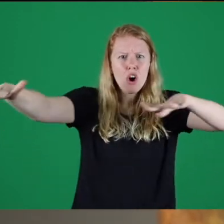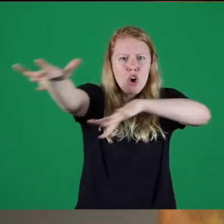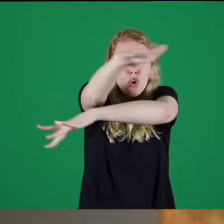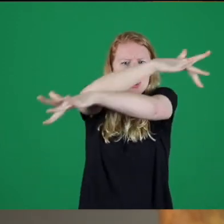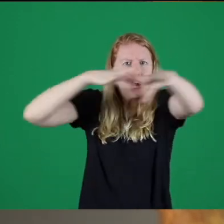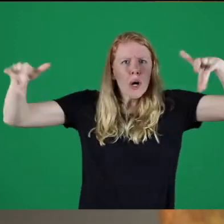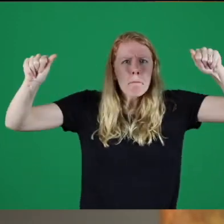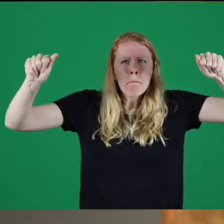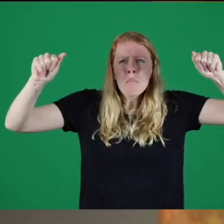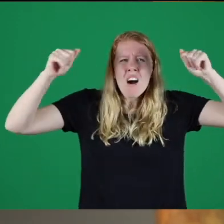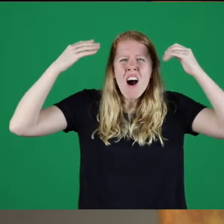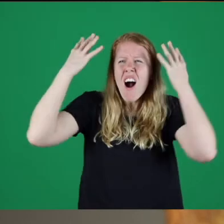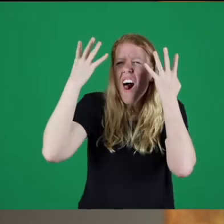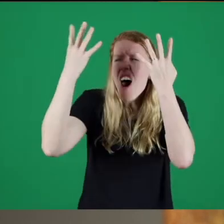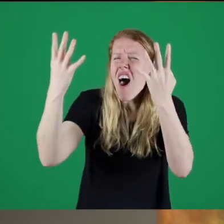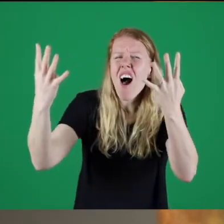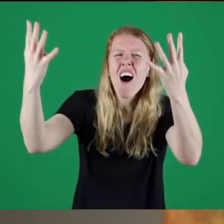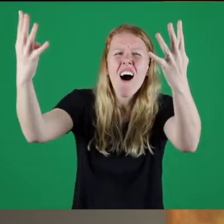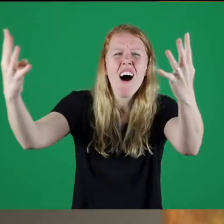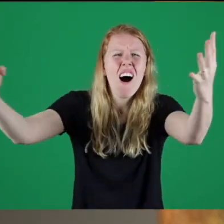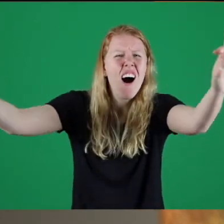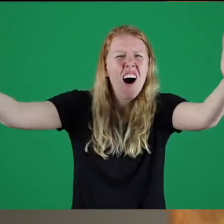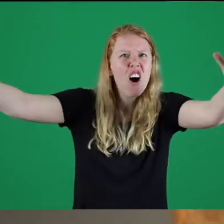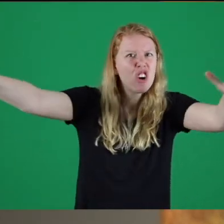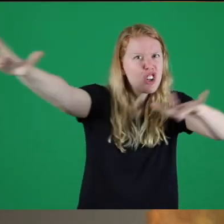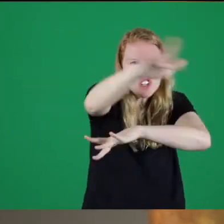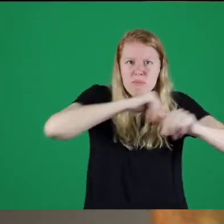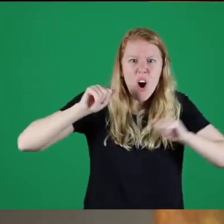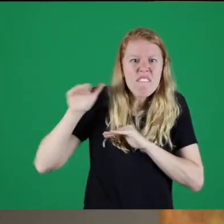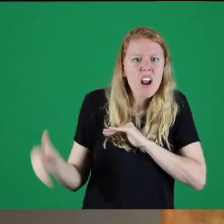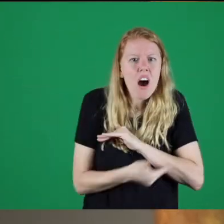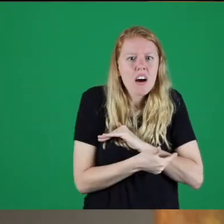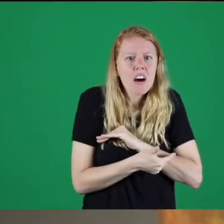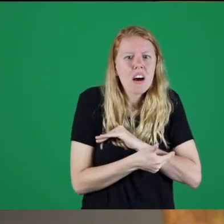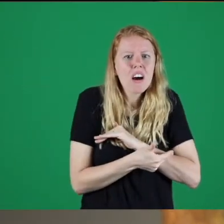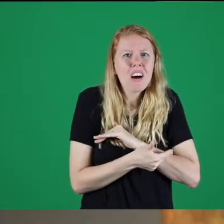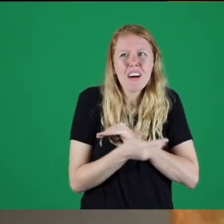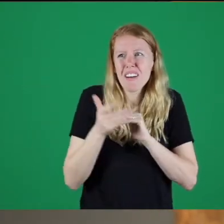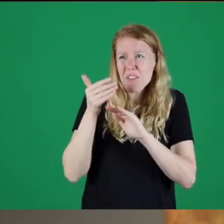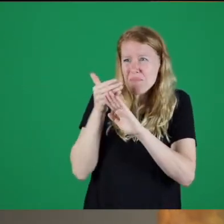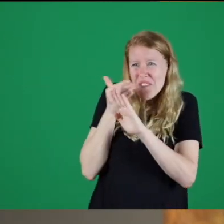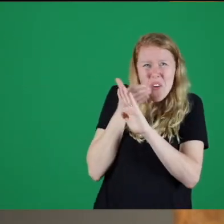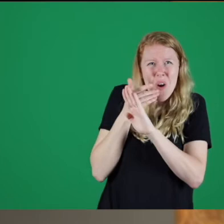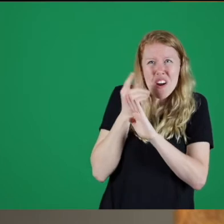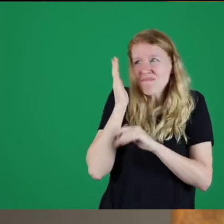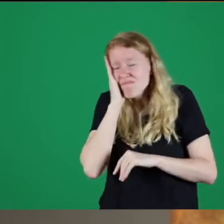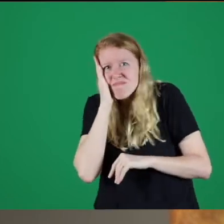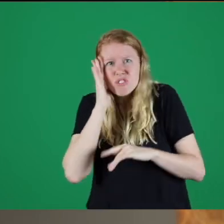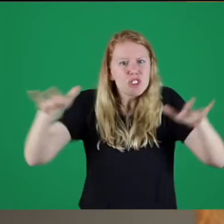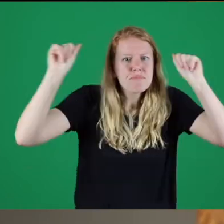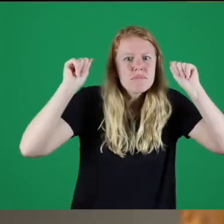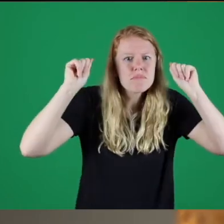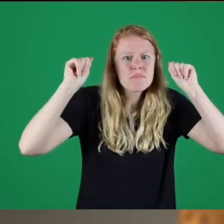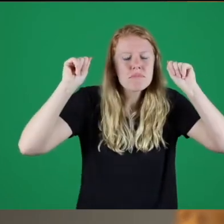gone. Acres and acres of corn gone overnight. It had been there the night before when they had gone to sleep, but by